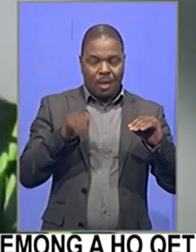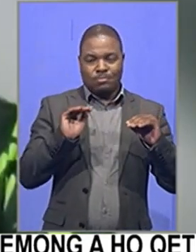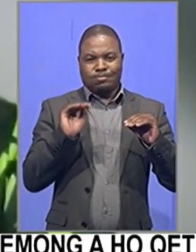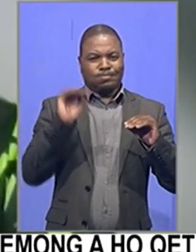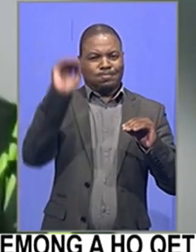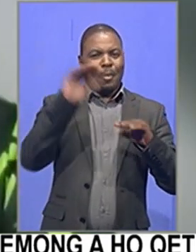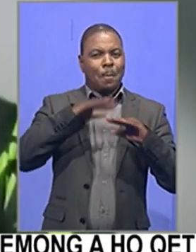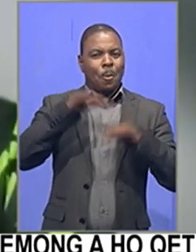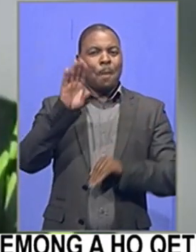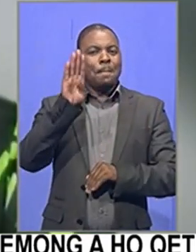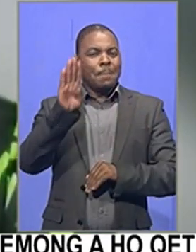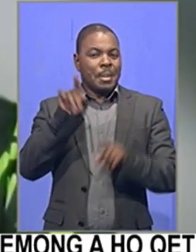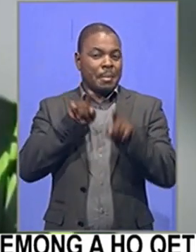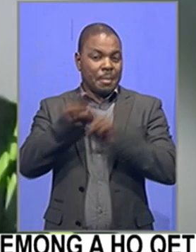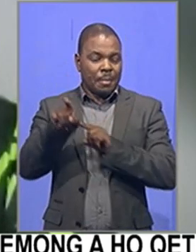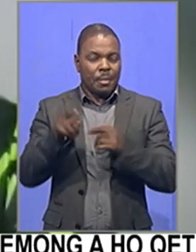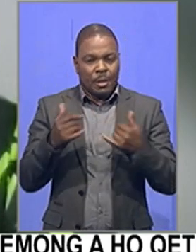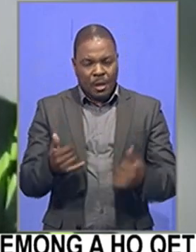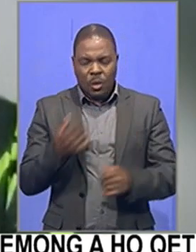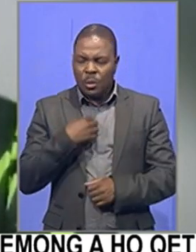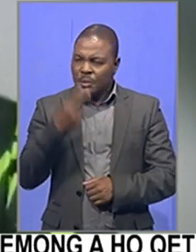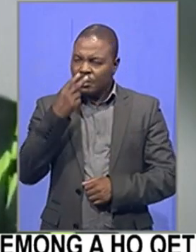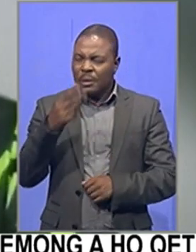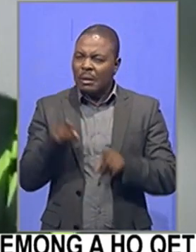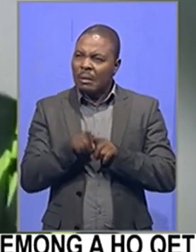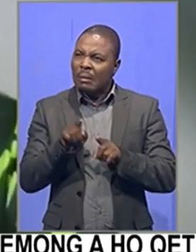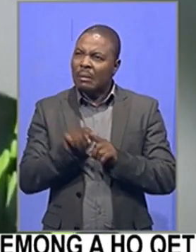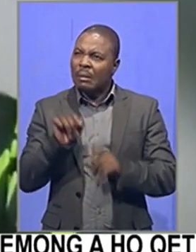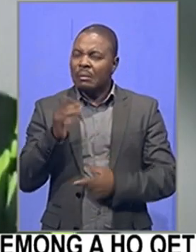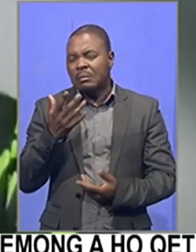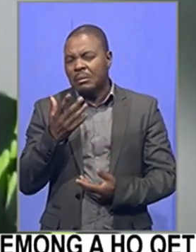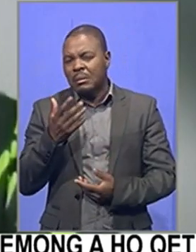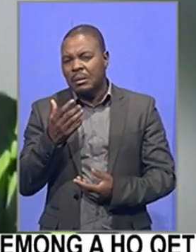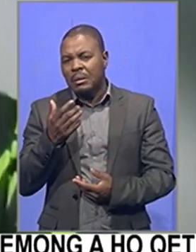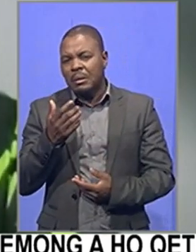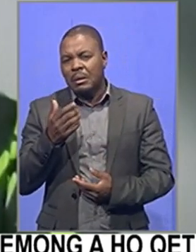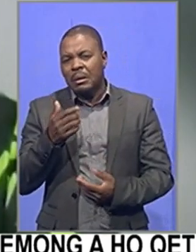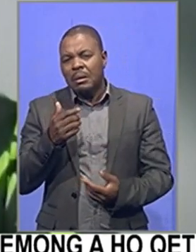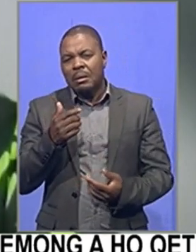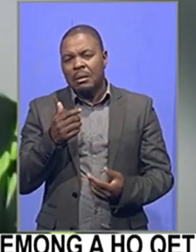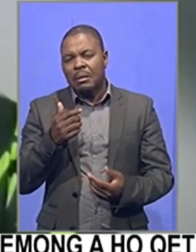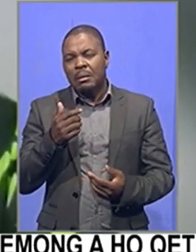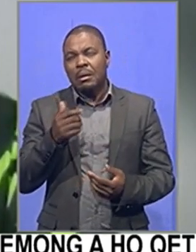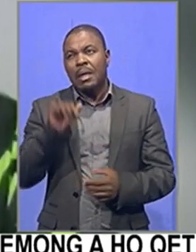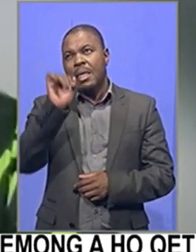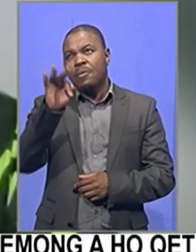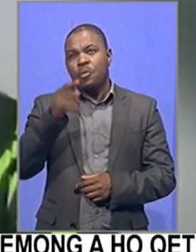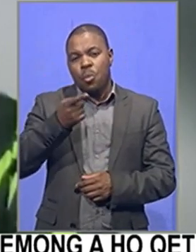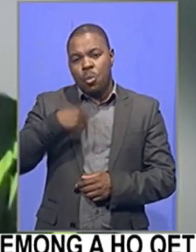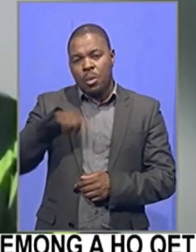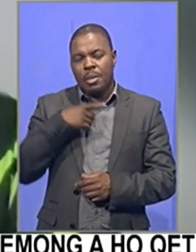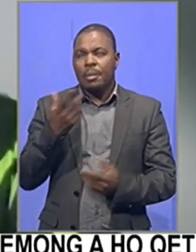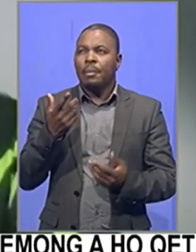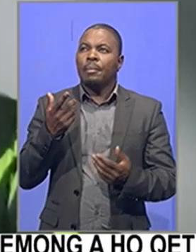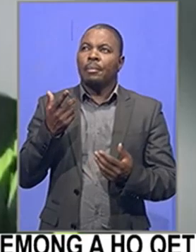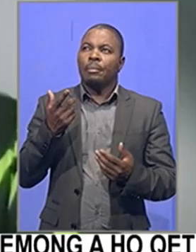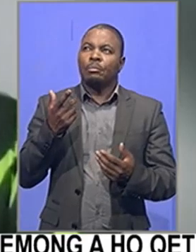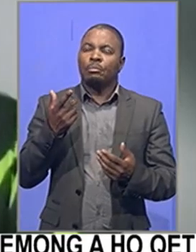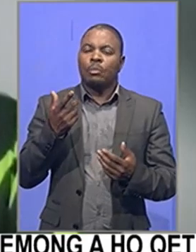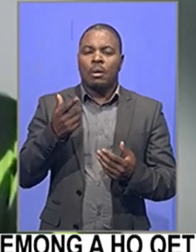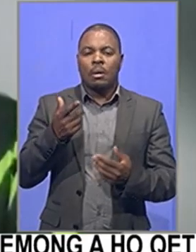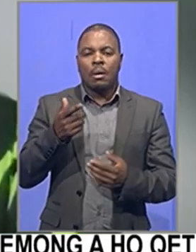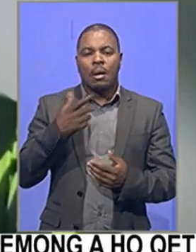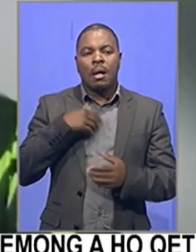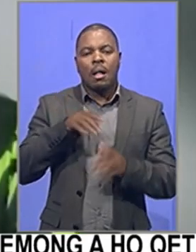really well uri ribileli if it's a recenter renter badawadi badawadi